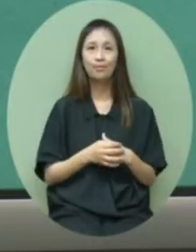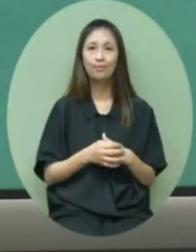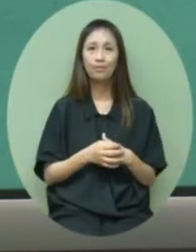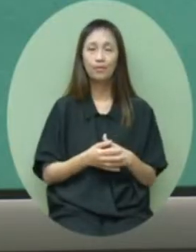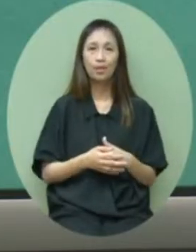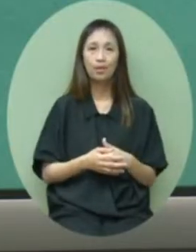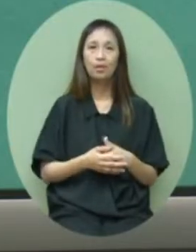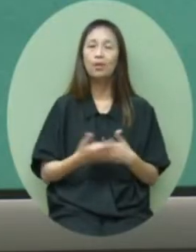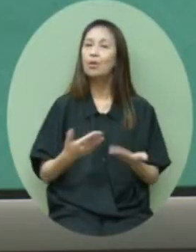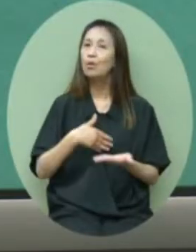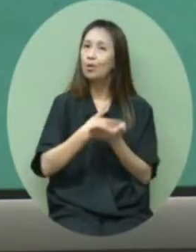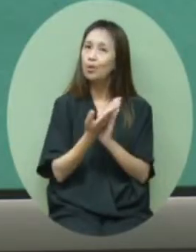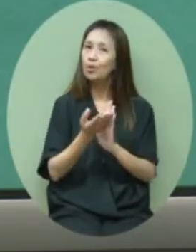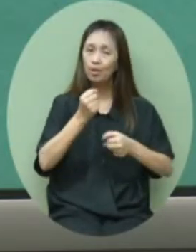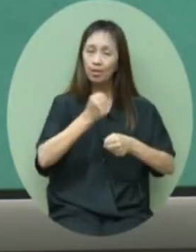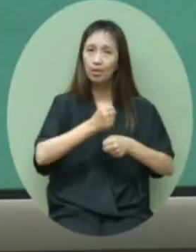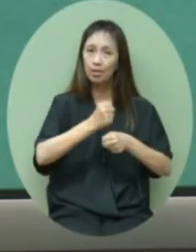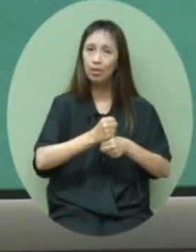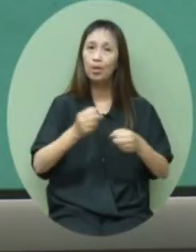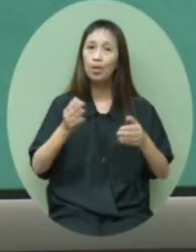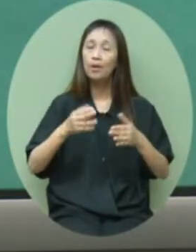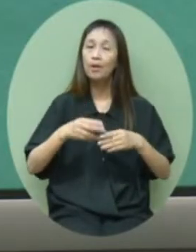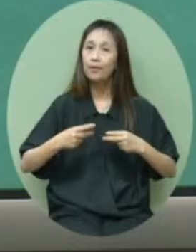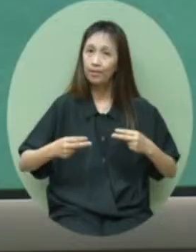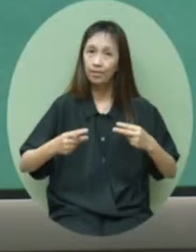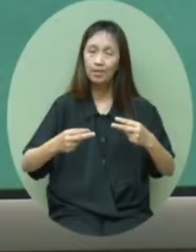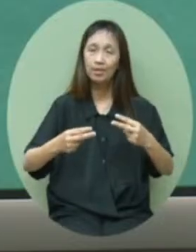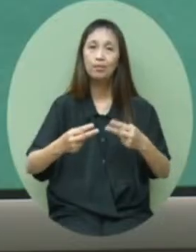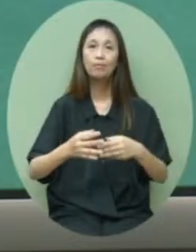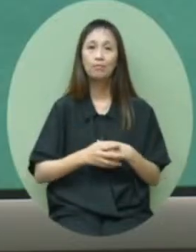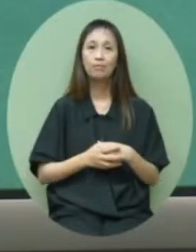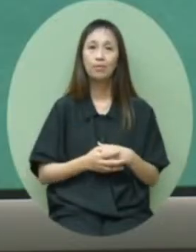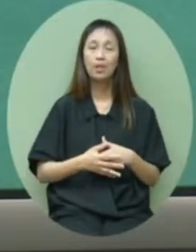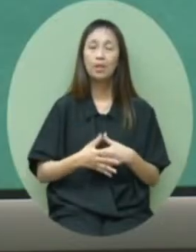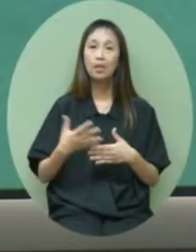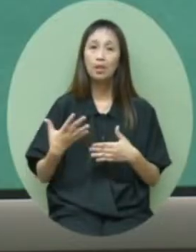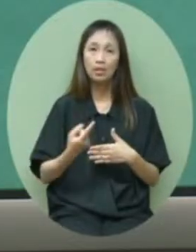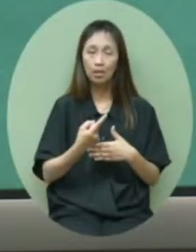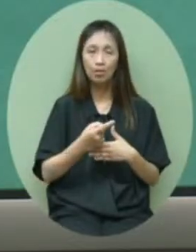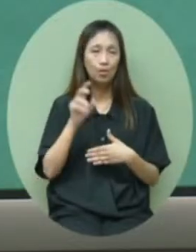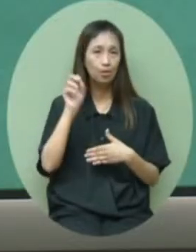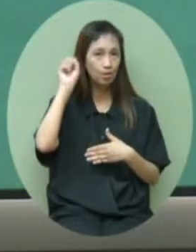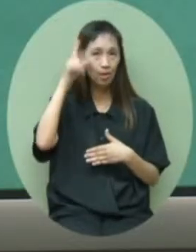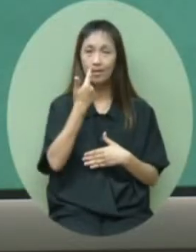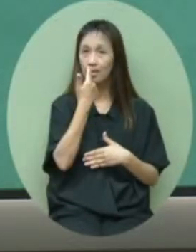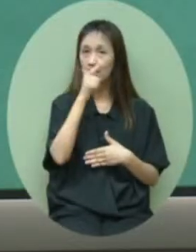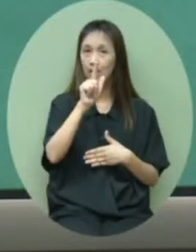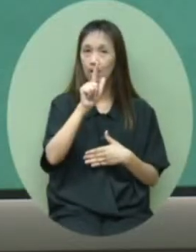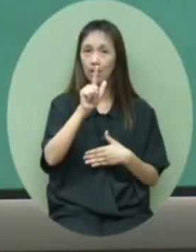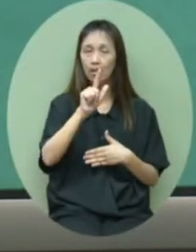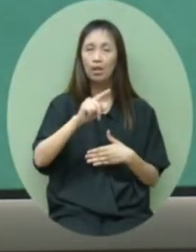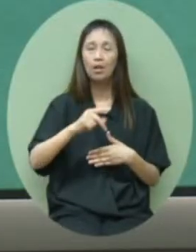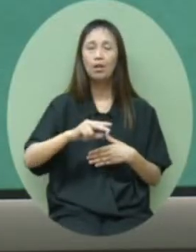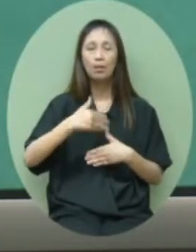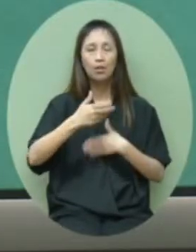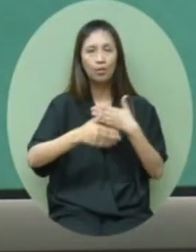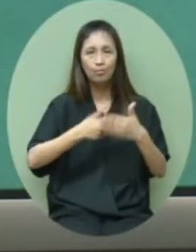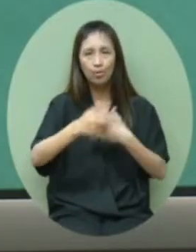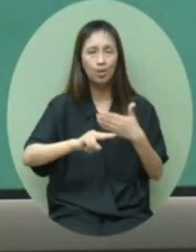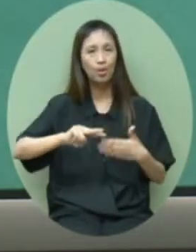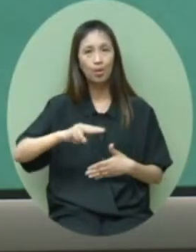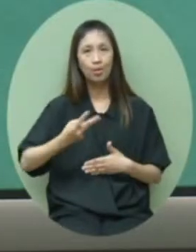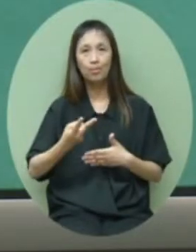fields. This is to take further my reforms, and various measures are now pressing ahead. And